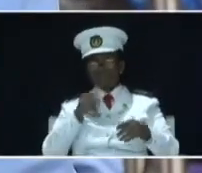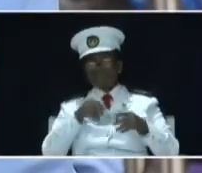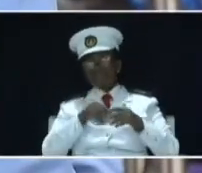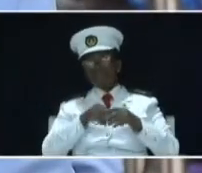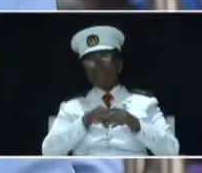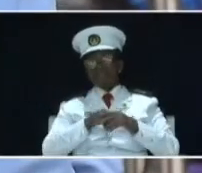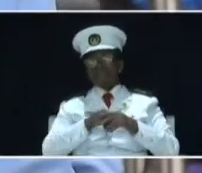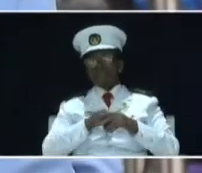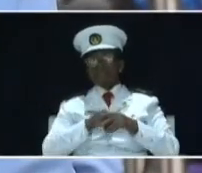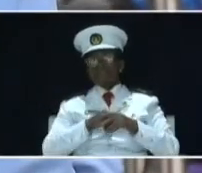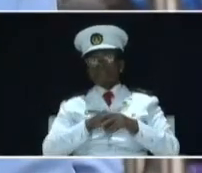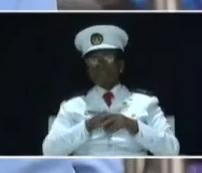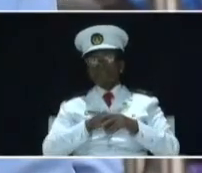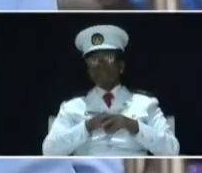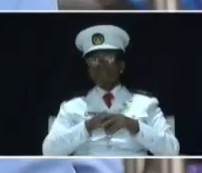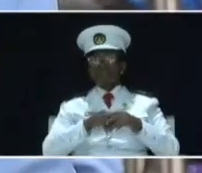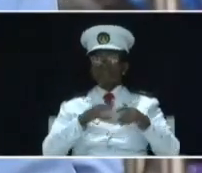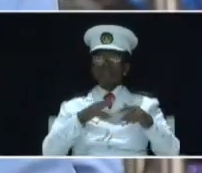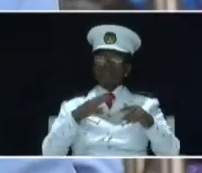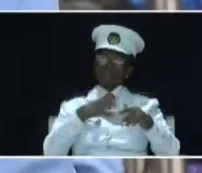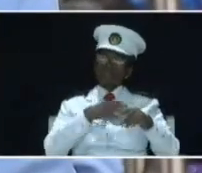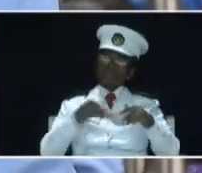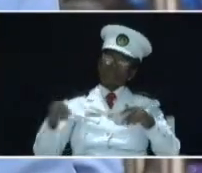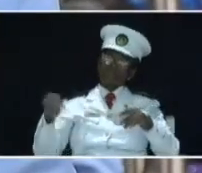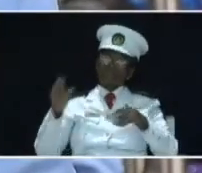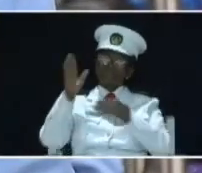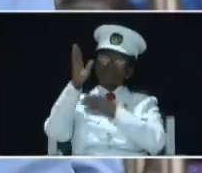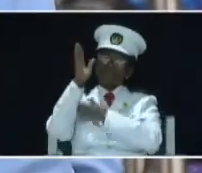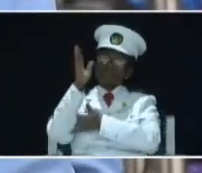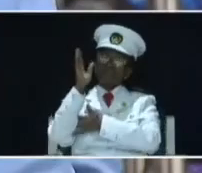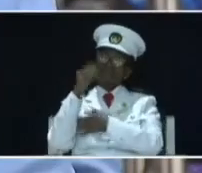Pharaoh? And remember, God said, don't worry, I will be with you.